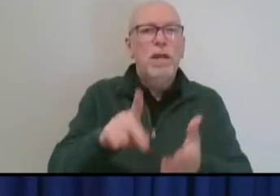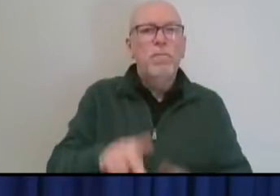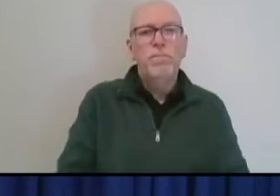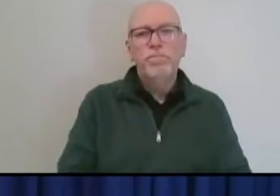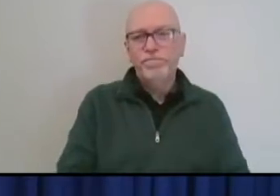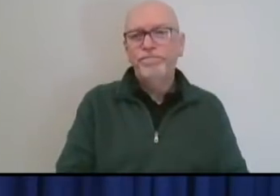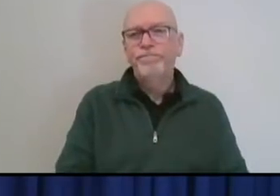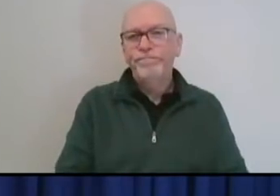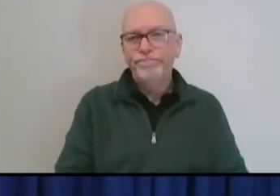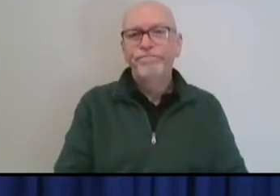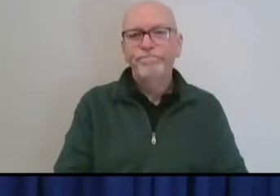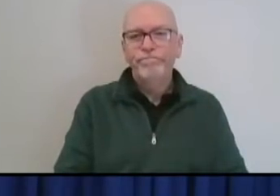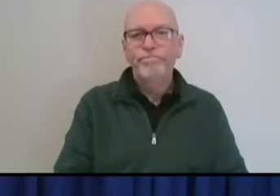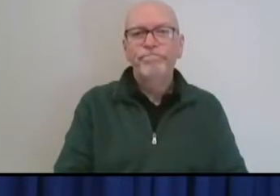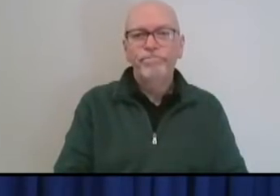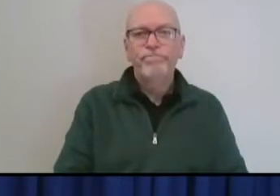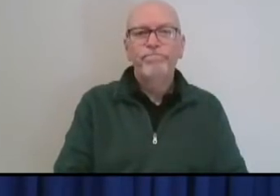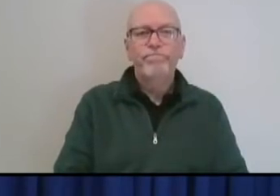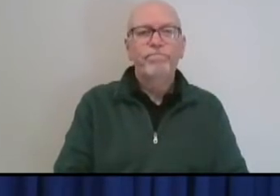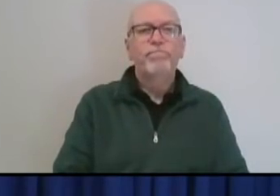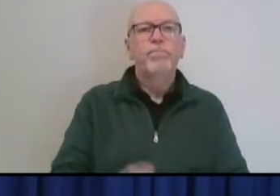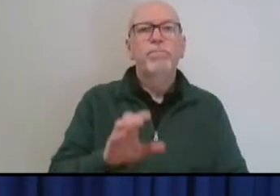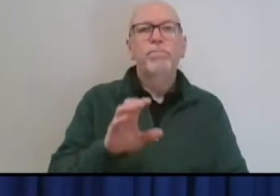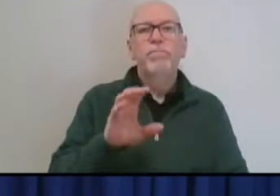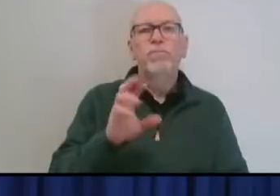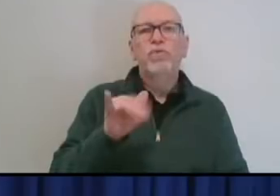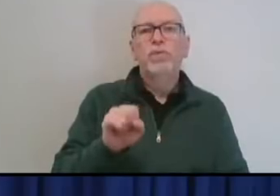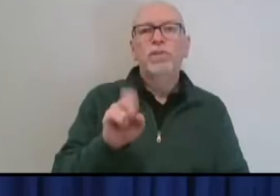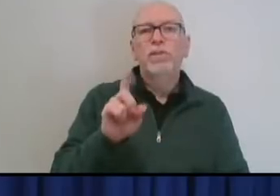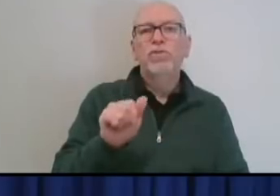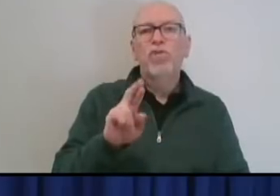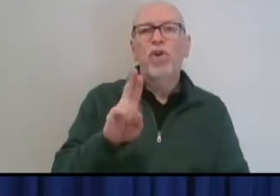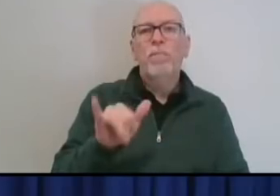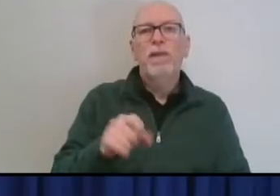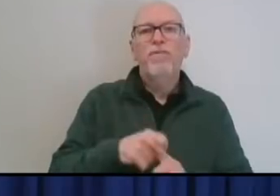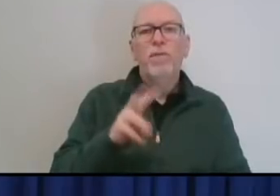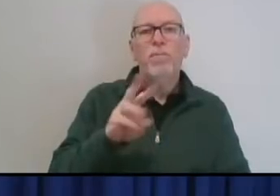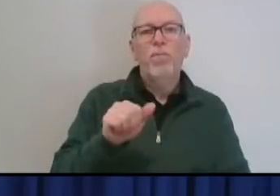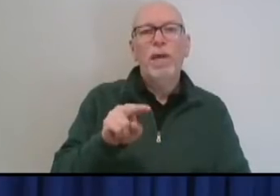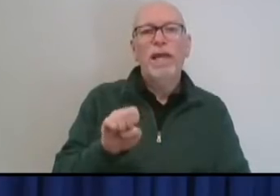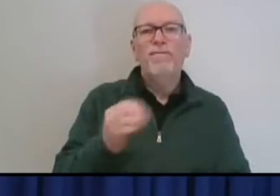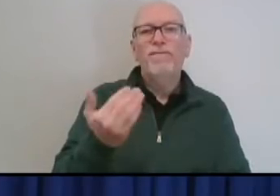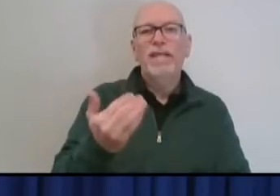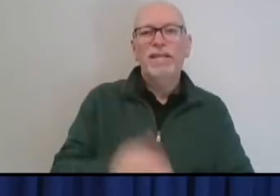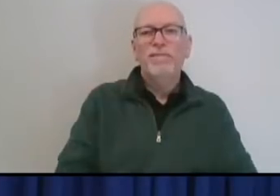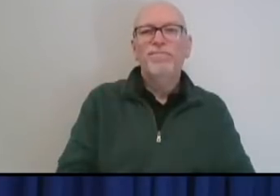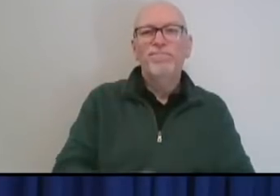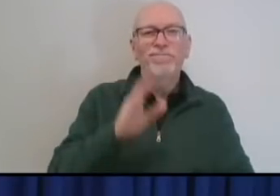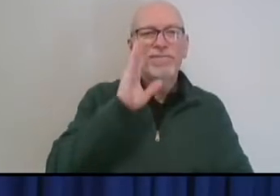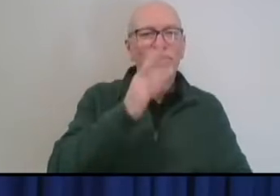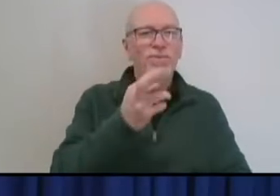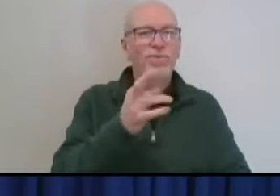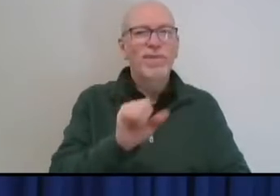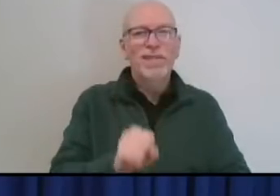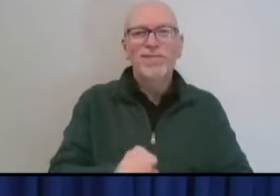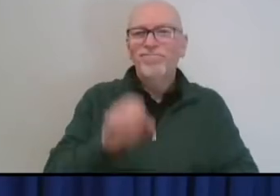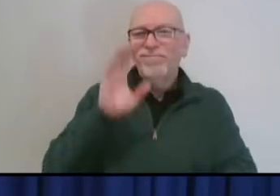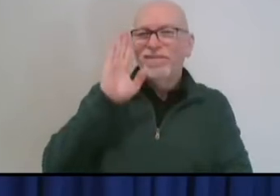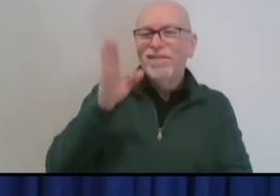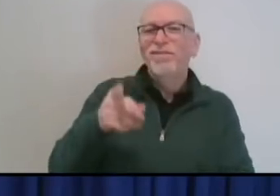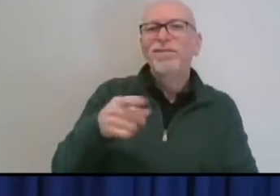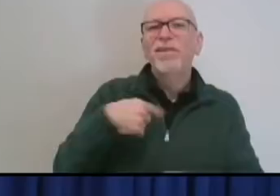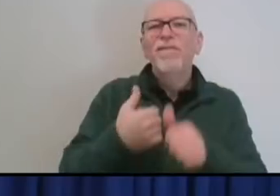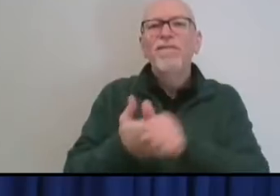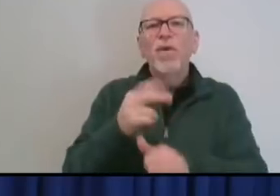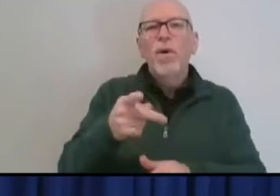together. Next. Chris Darby, Wayne 15. Afternoon, Chris. Hey, good afternoon. I'm going to follow